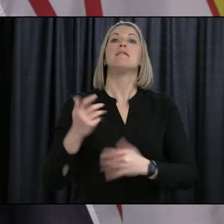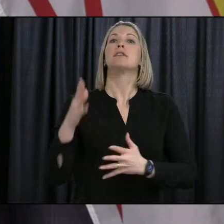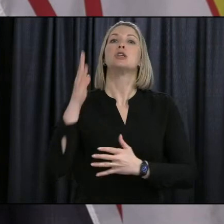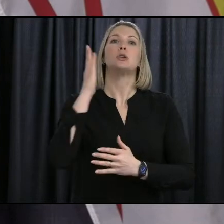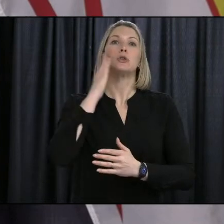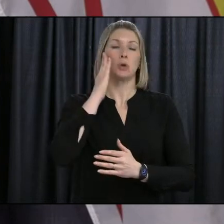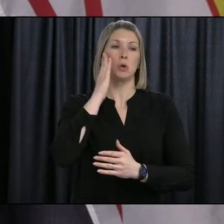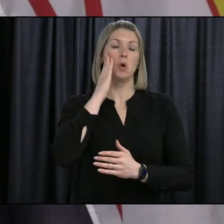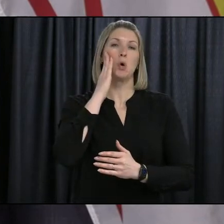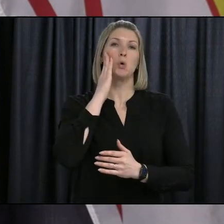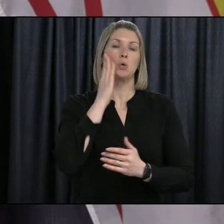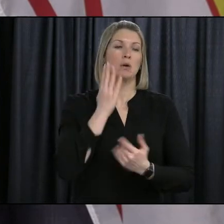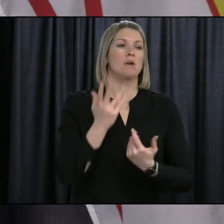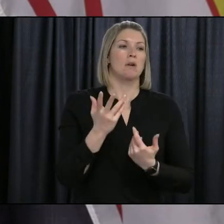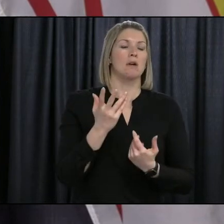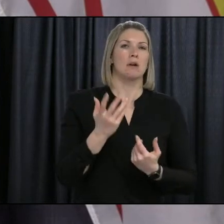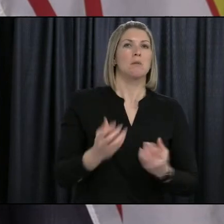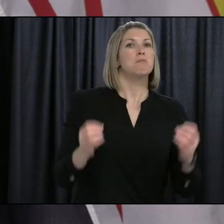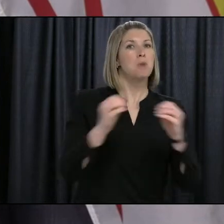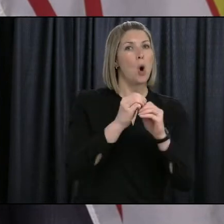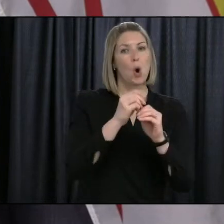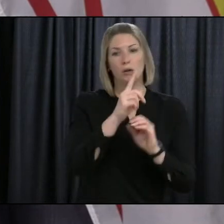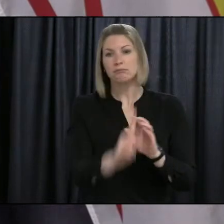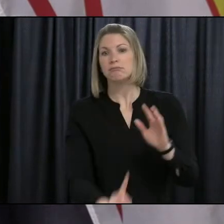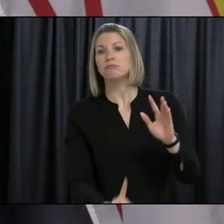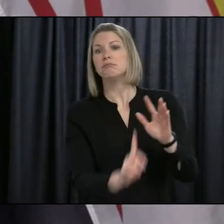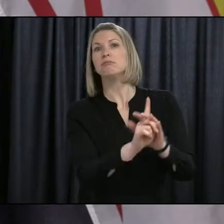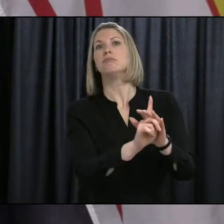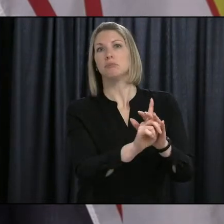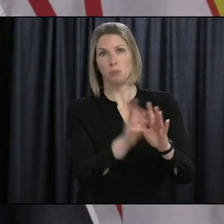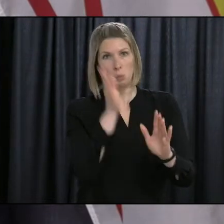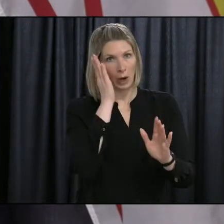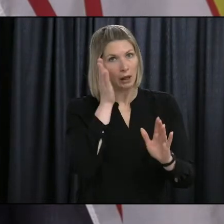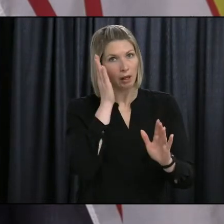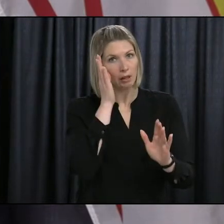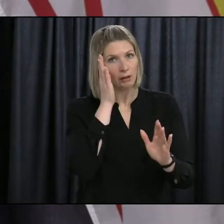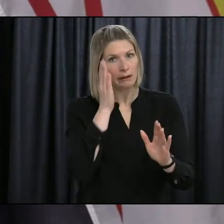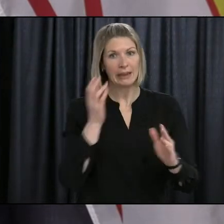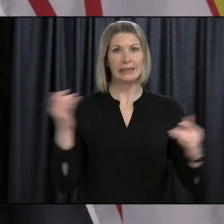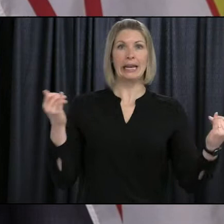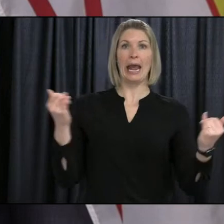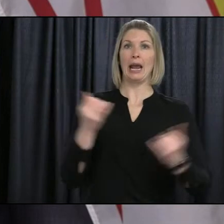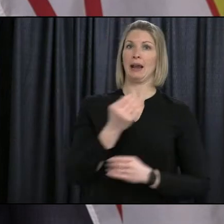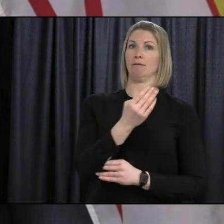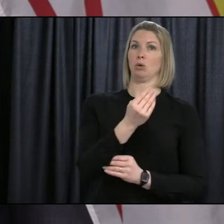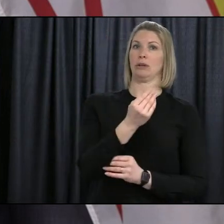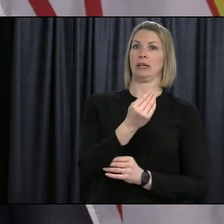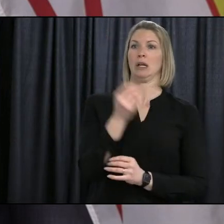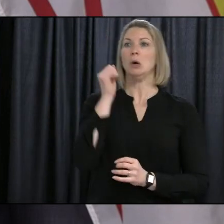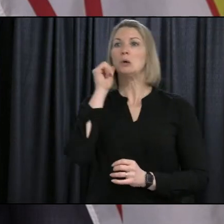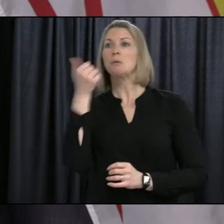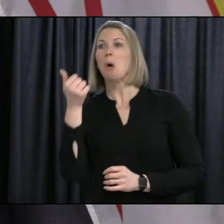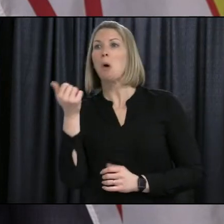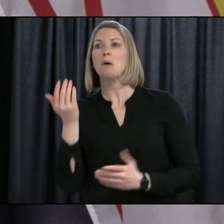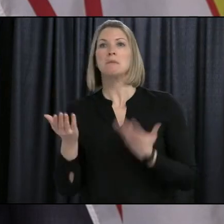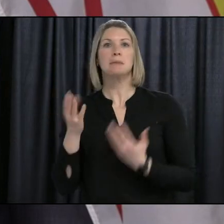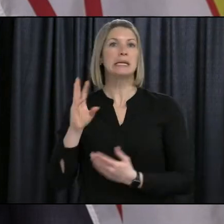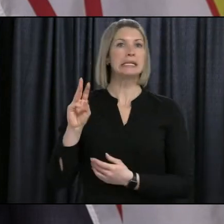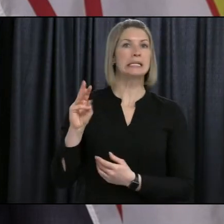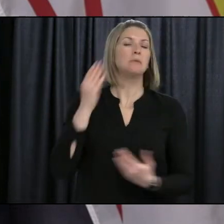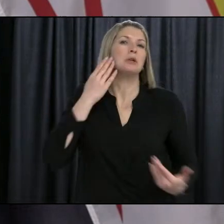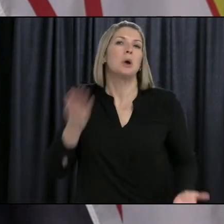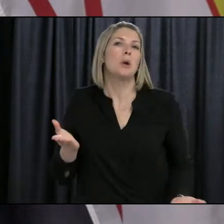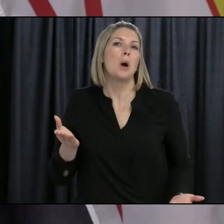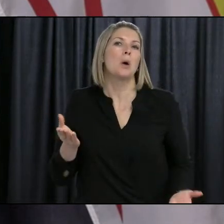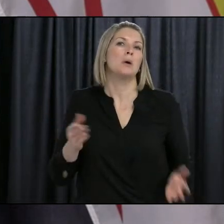see days that there are a few more cases than 14. It just depends on secondary and